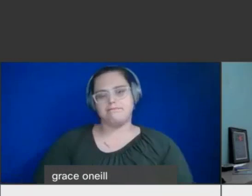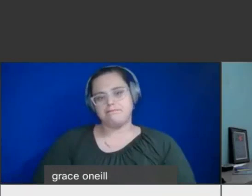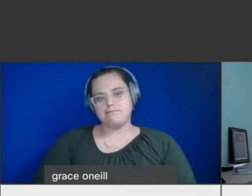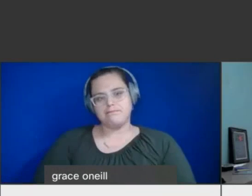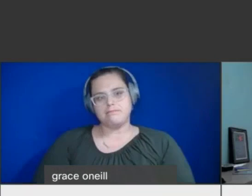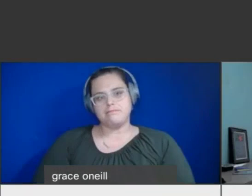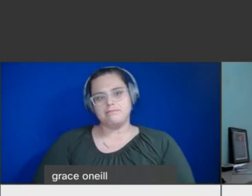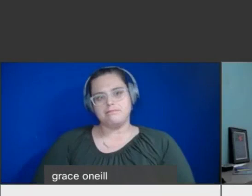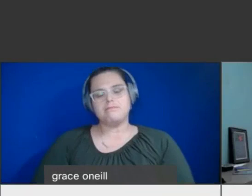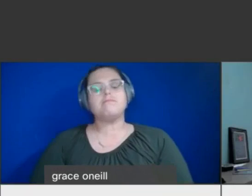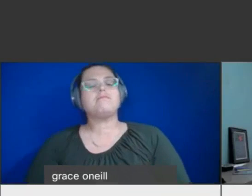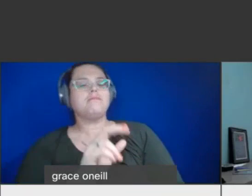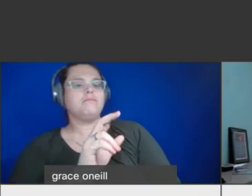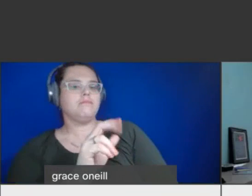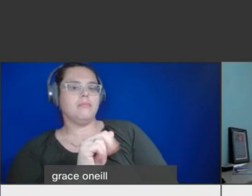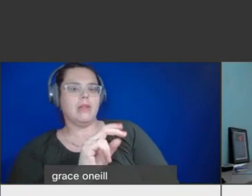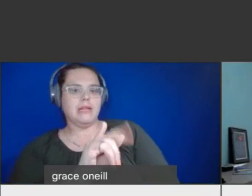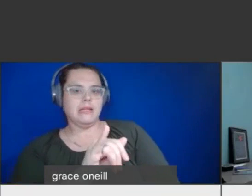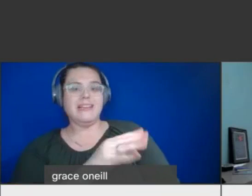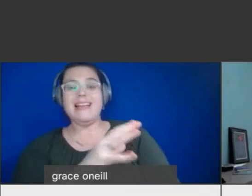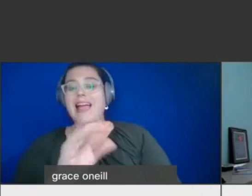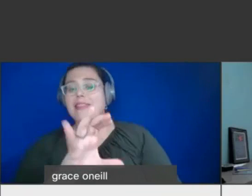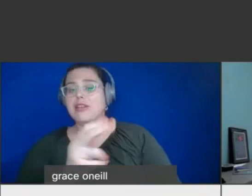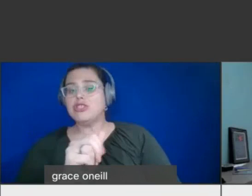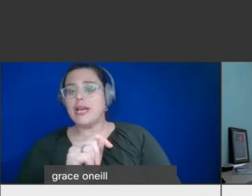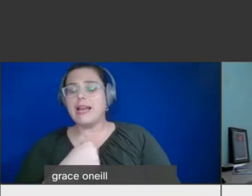And also, I want to thank in the chat,